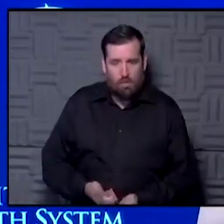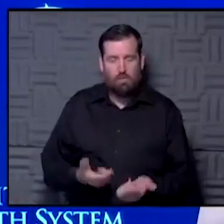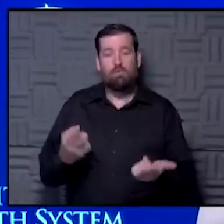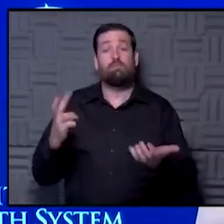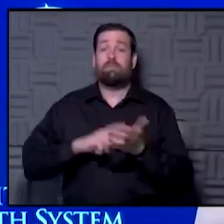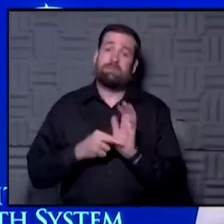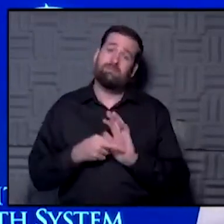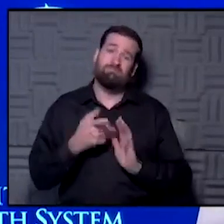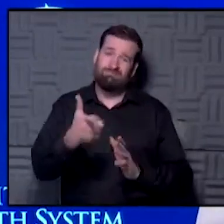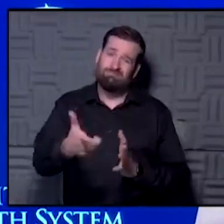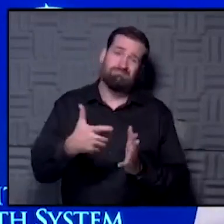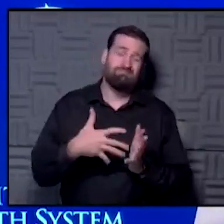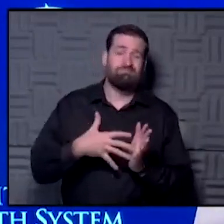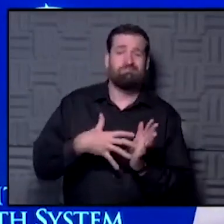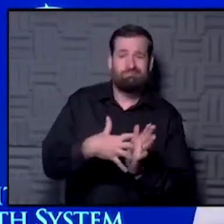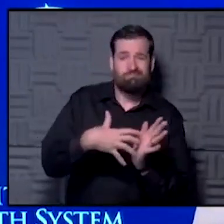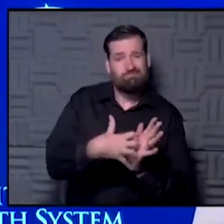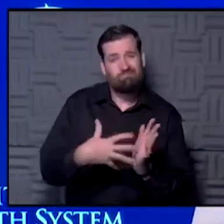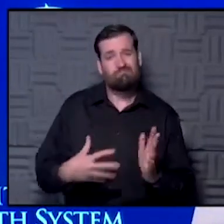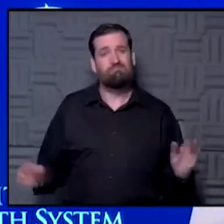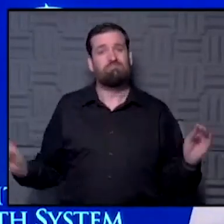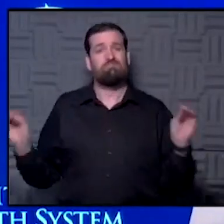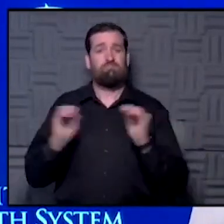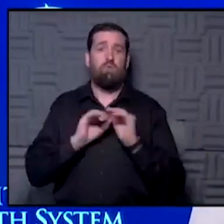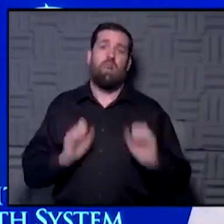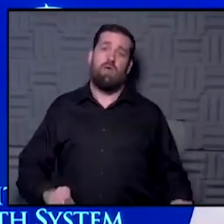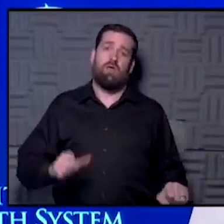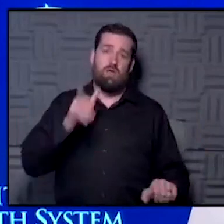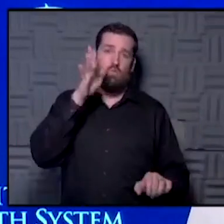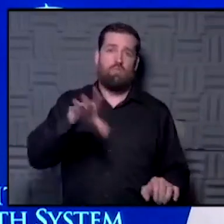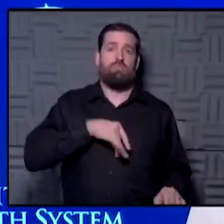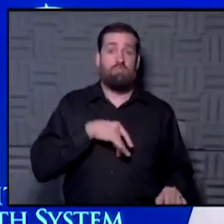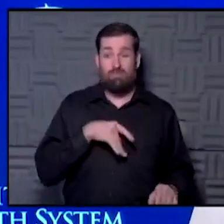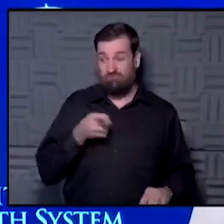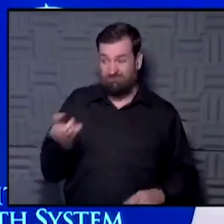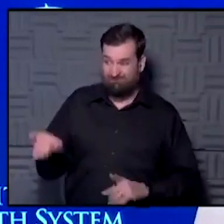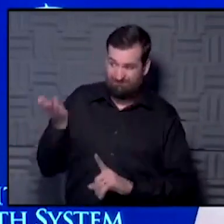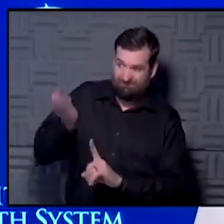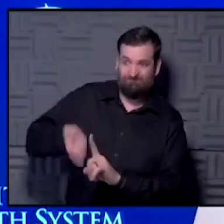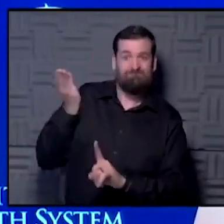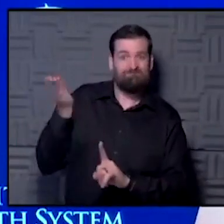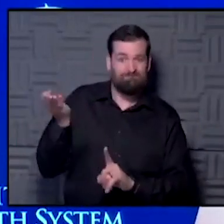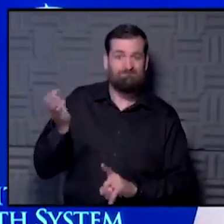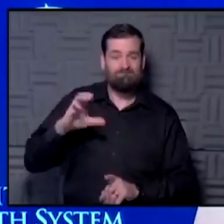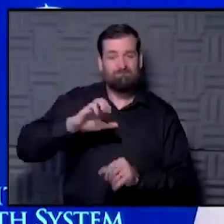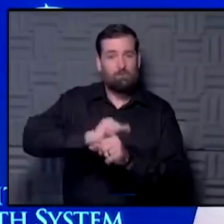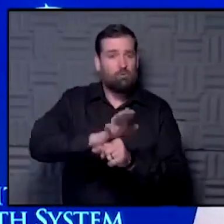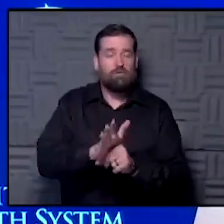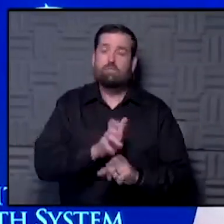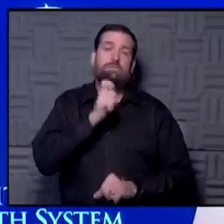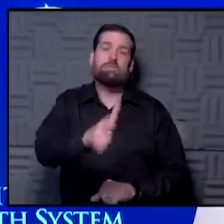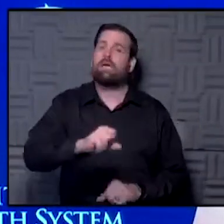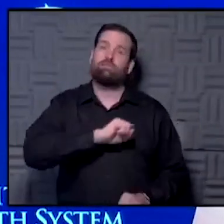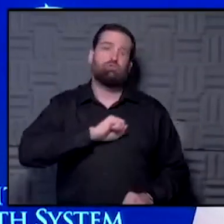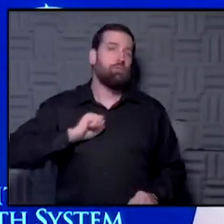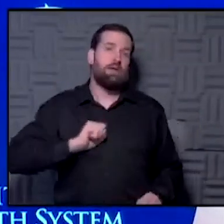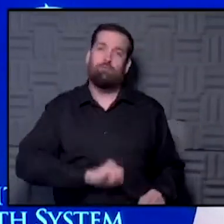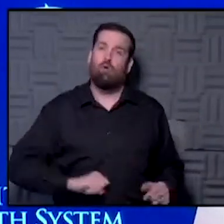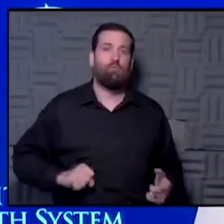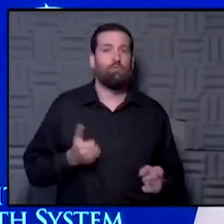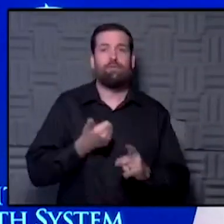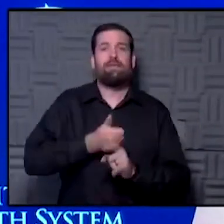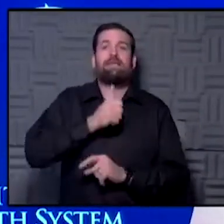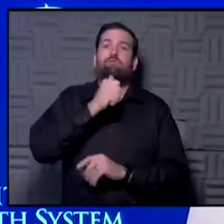opening yourself up and you're making yourself more vulnerable. And that's what this shows us. Coronavirus is not a superhero. It doesn't